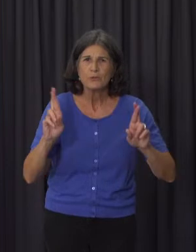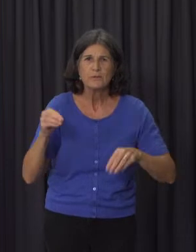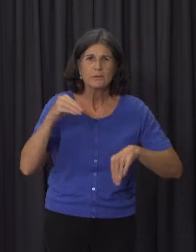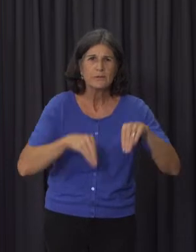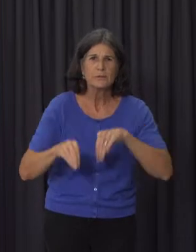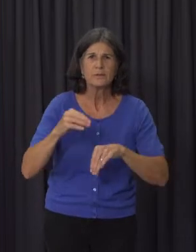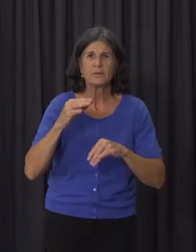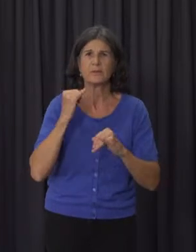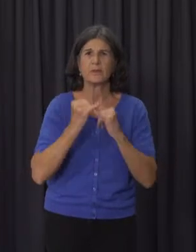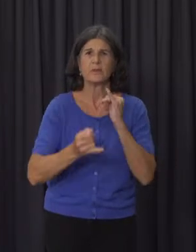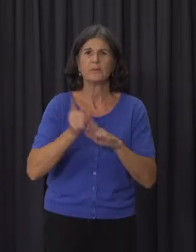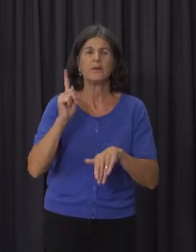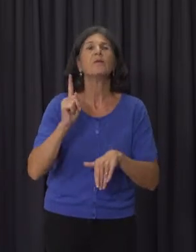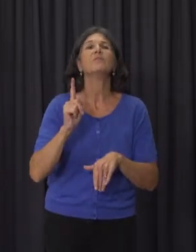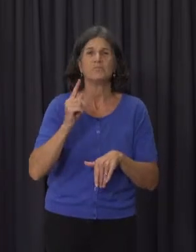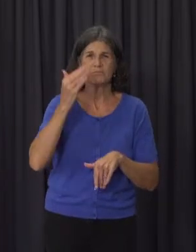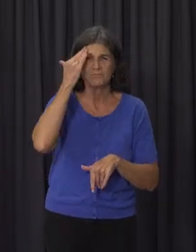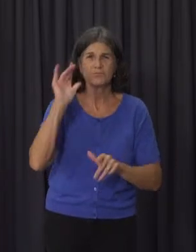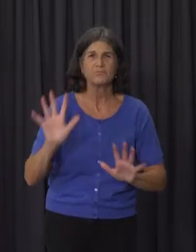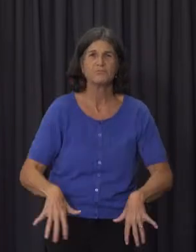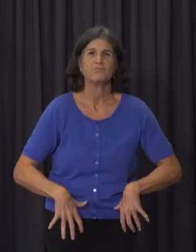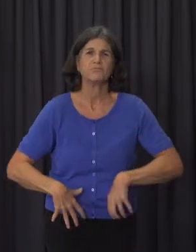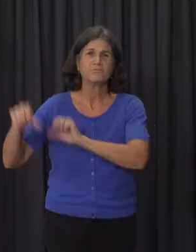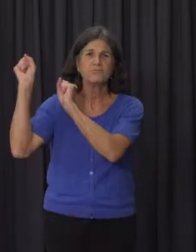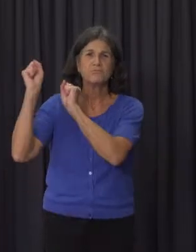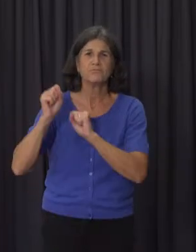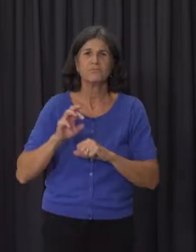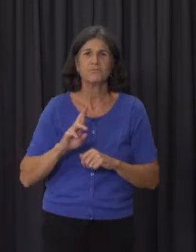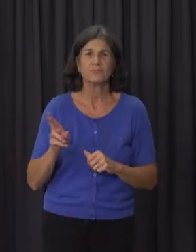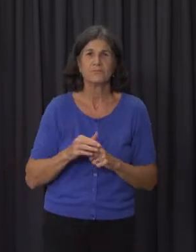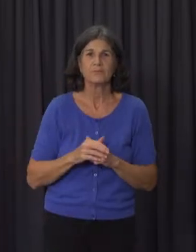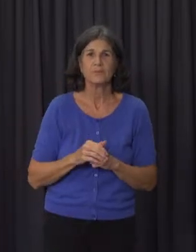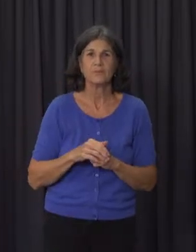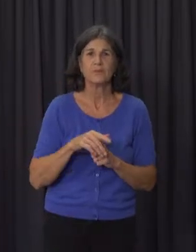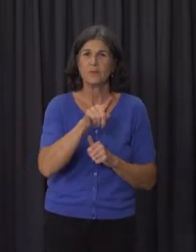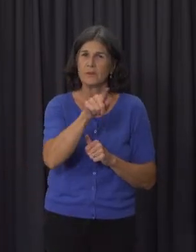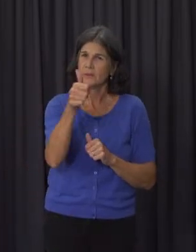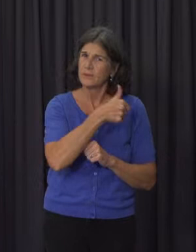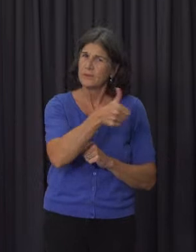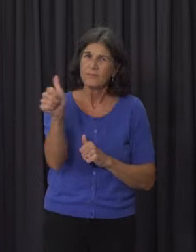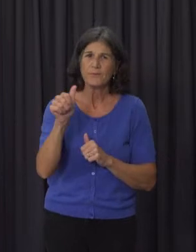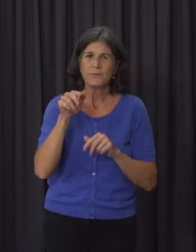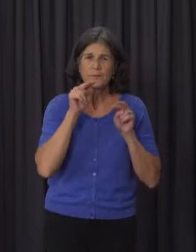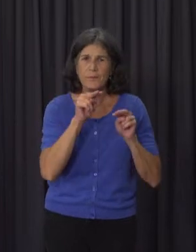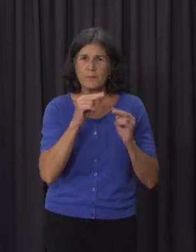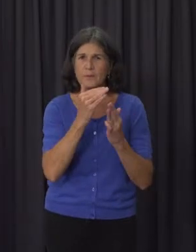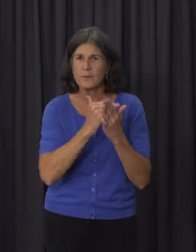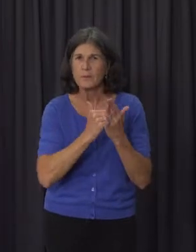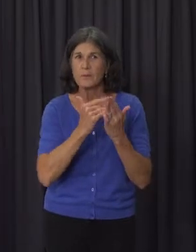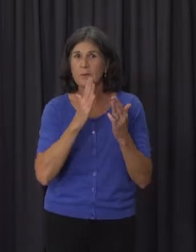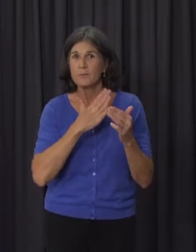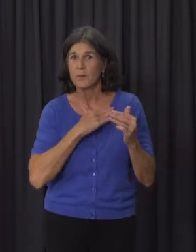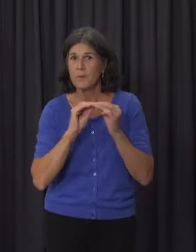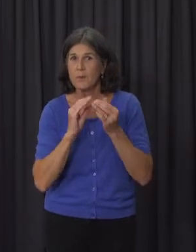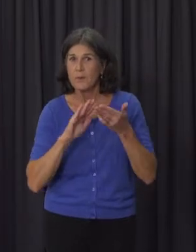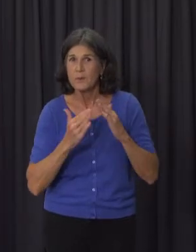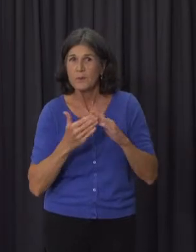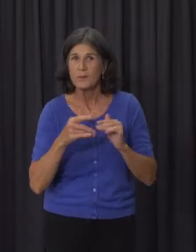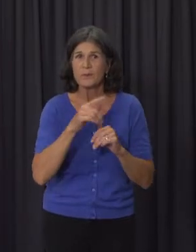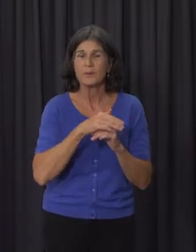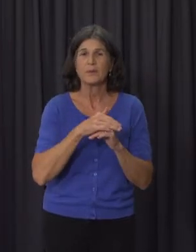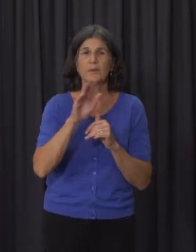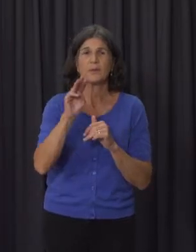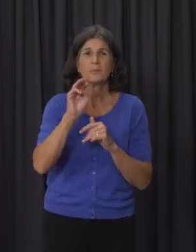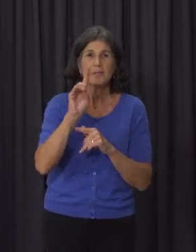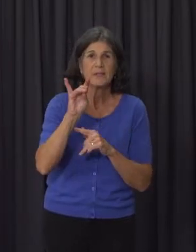by paying attention to emergency alerts and local news updates. Follow your local authorities' social media accounts and download the